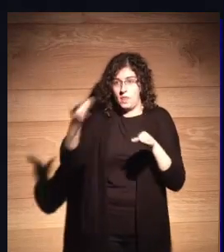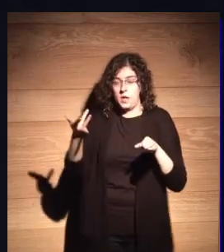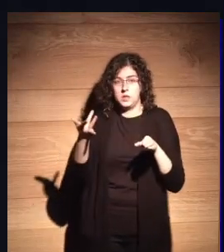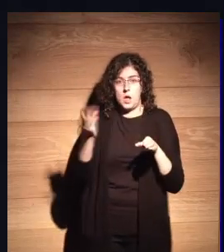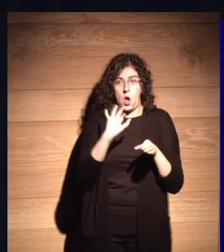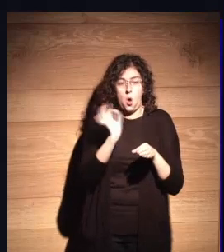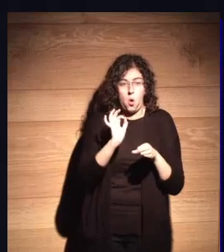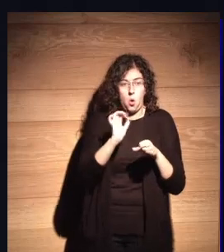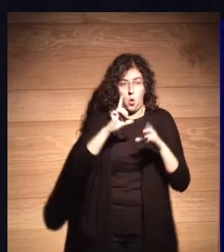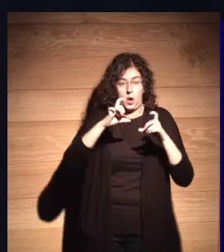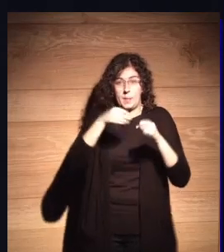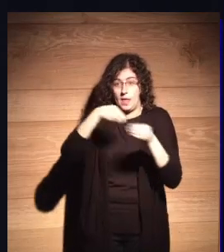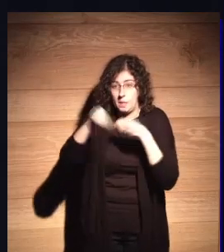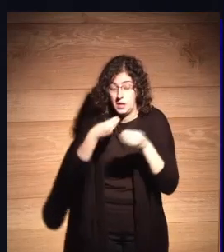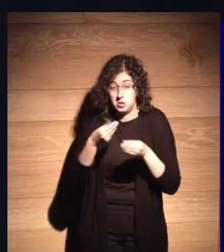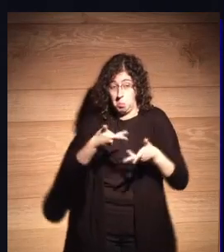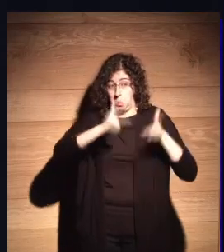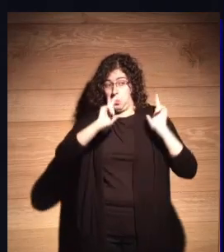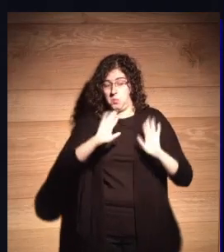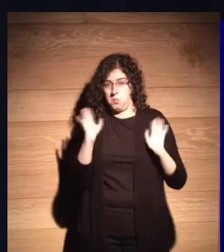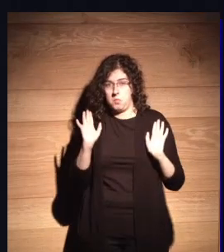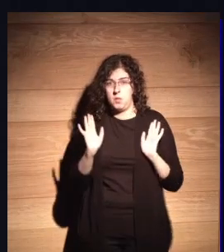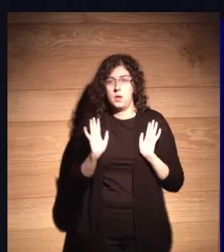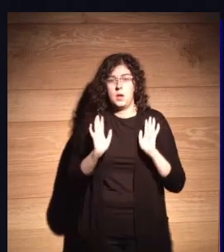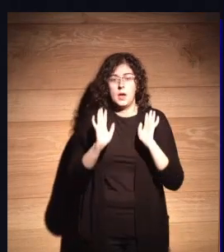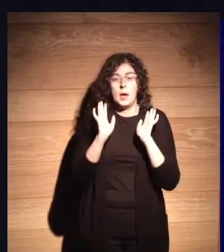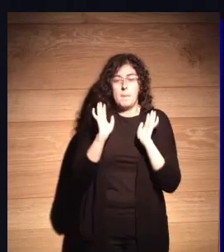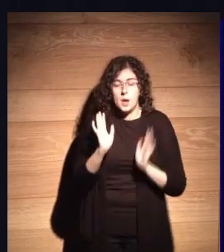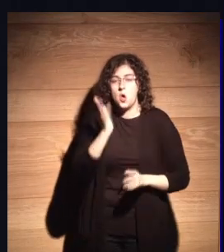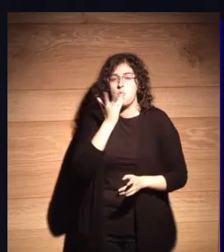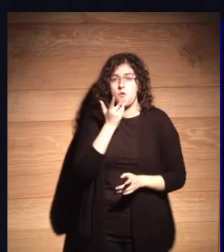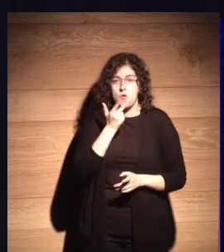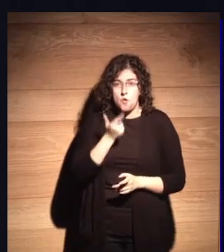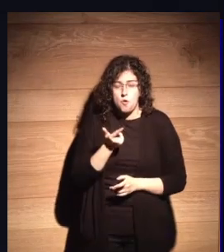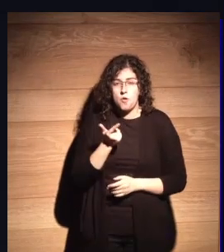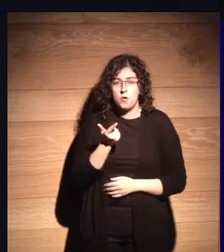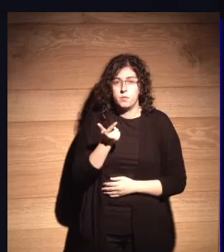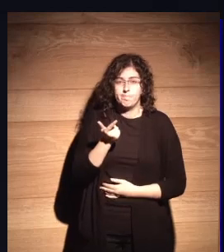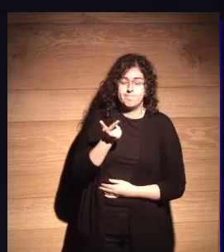But with color, you have